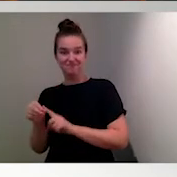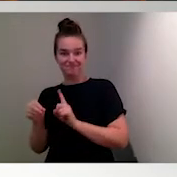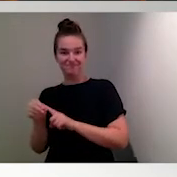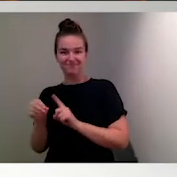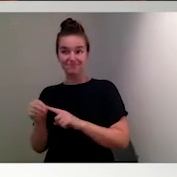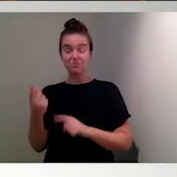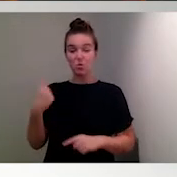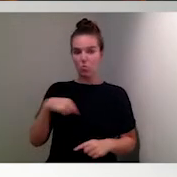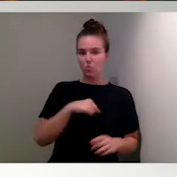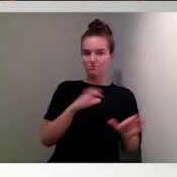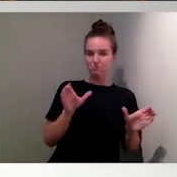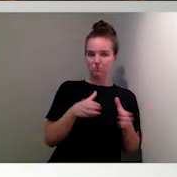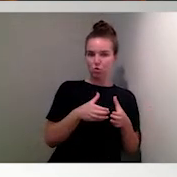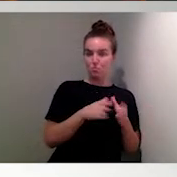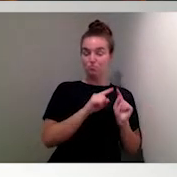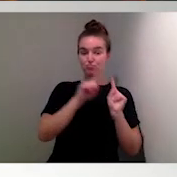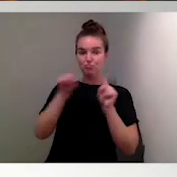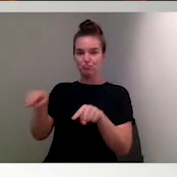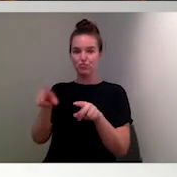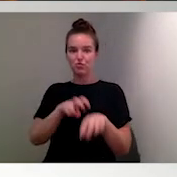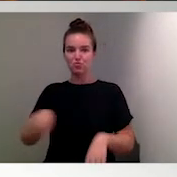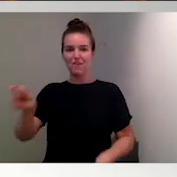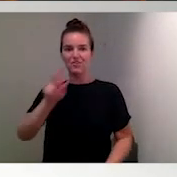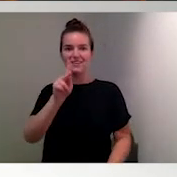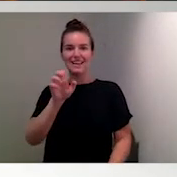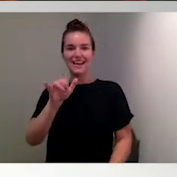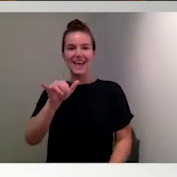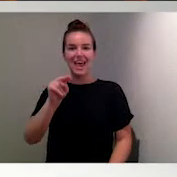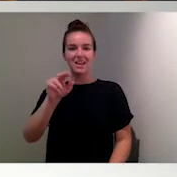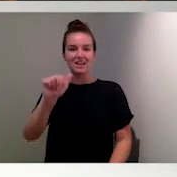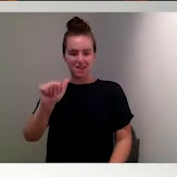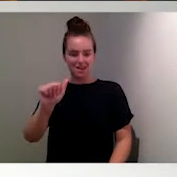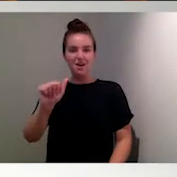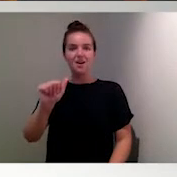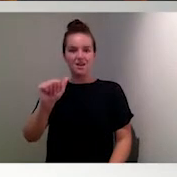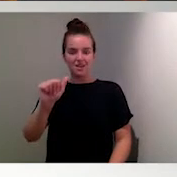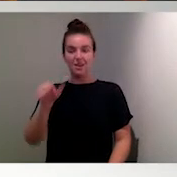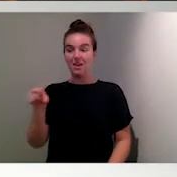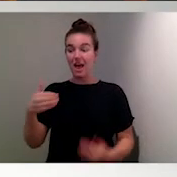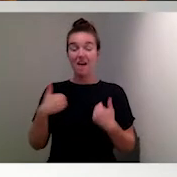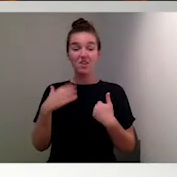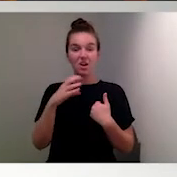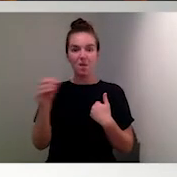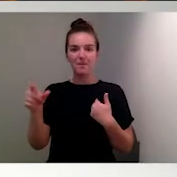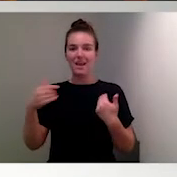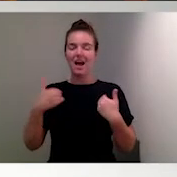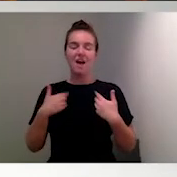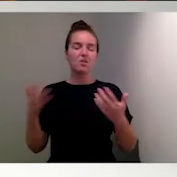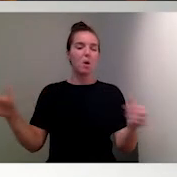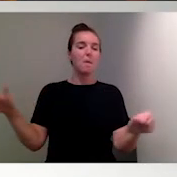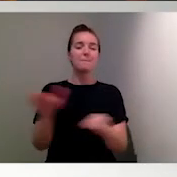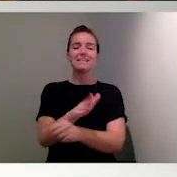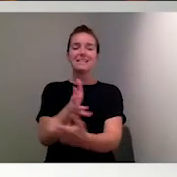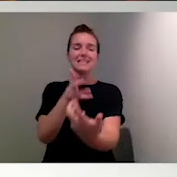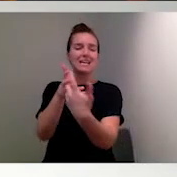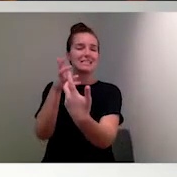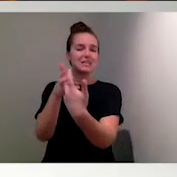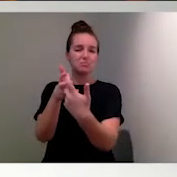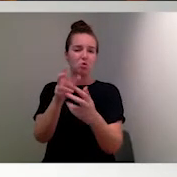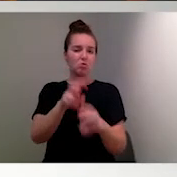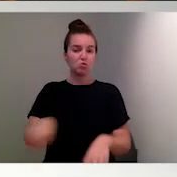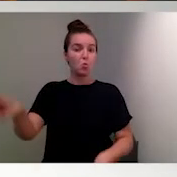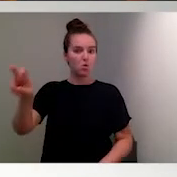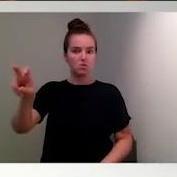company that does completely accessible tours for the entire thing. And I'm so excited. It's been my dream to take our youngest